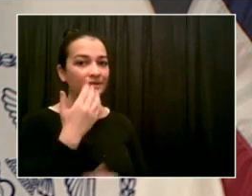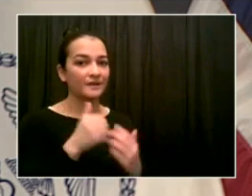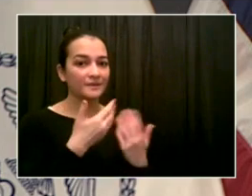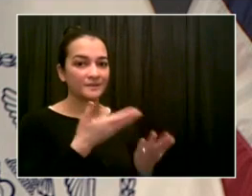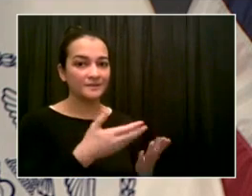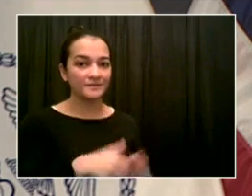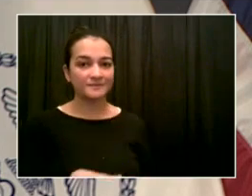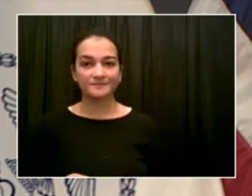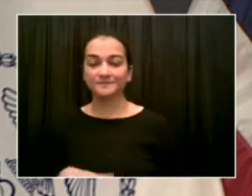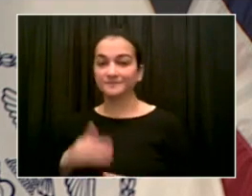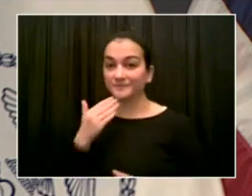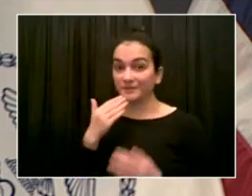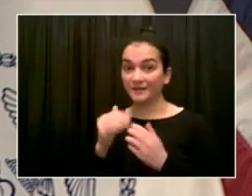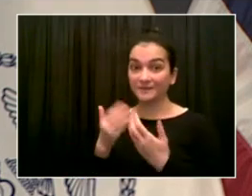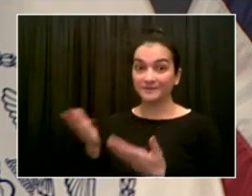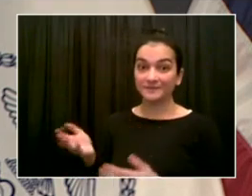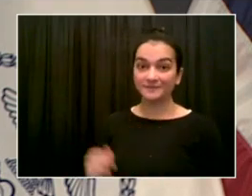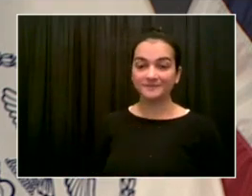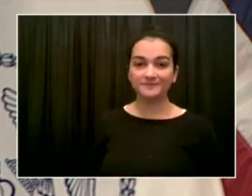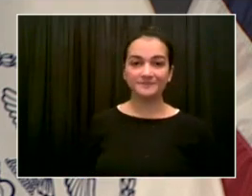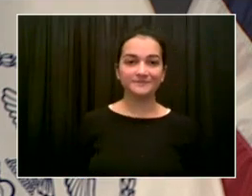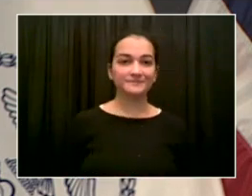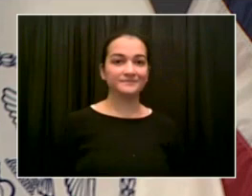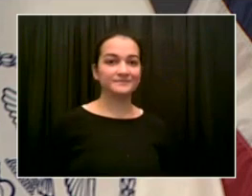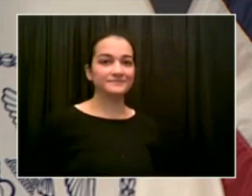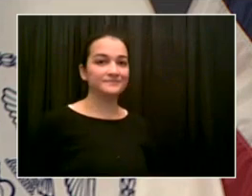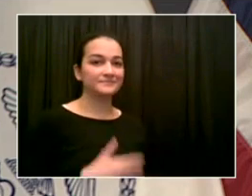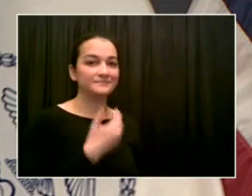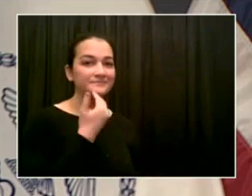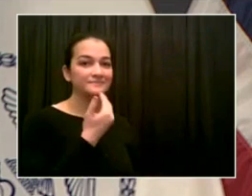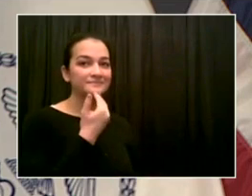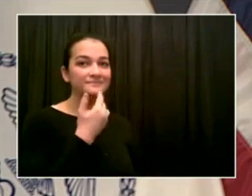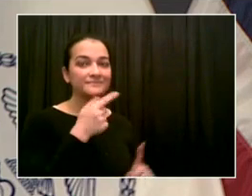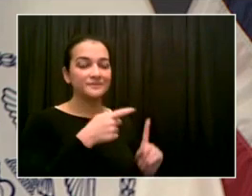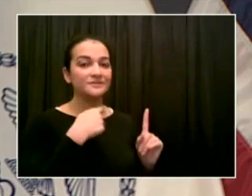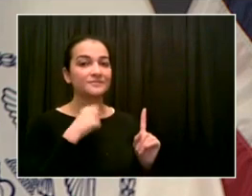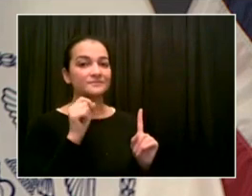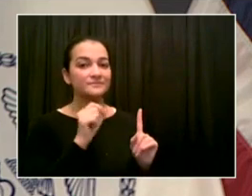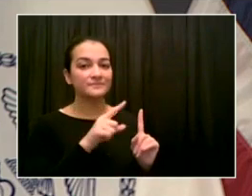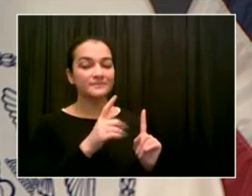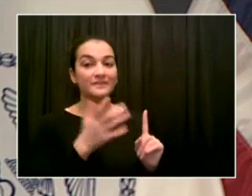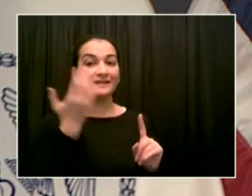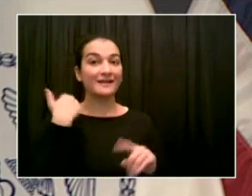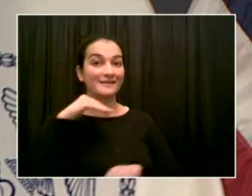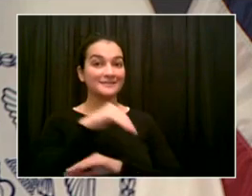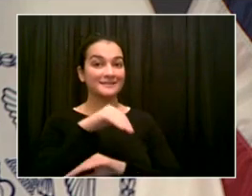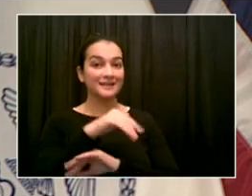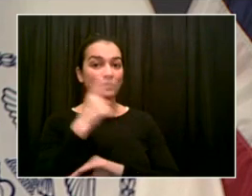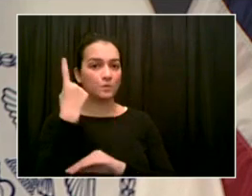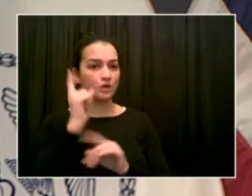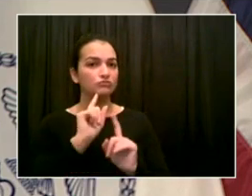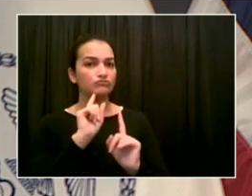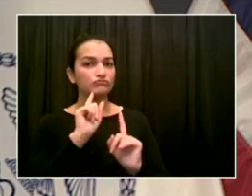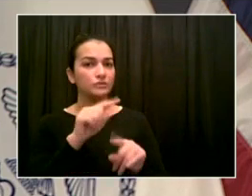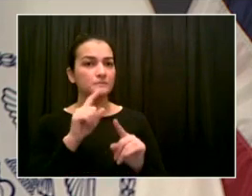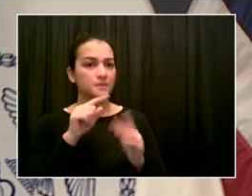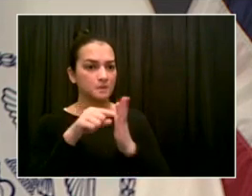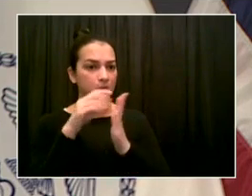is, last night AP has a report about the uptick of the COVID-19 in New York